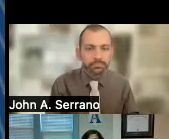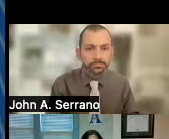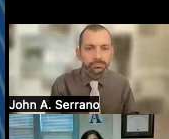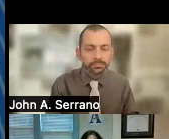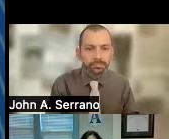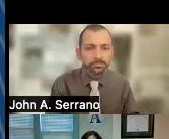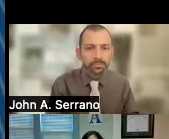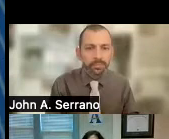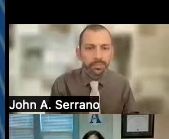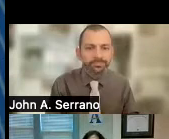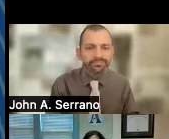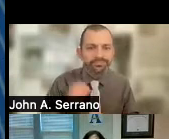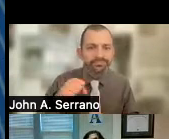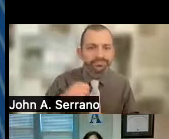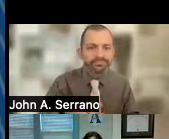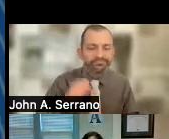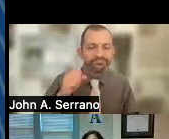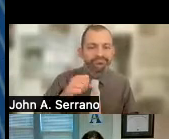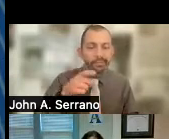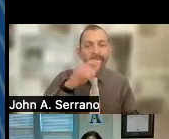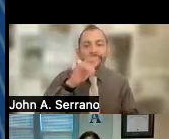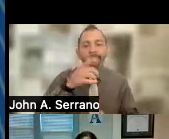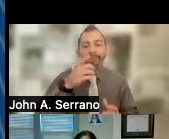know what's happening and what the needs are.